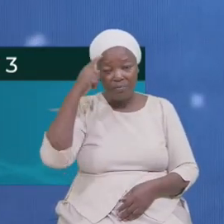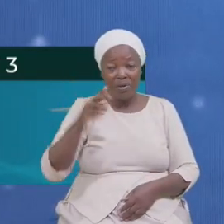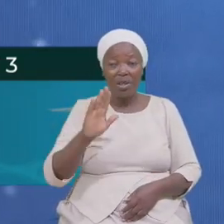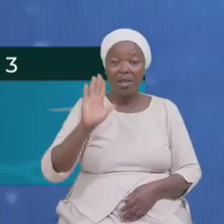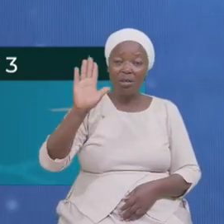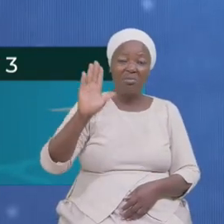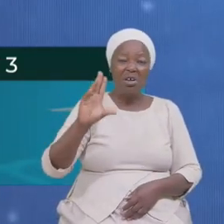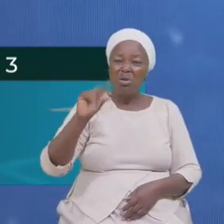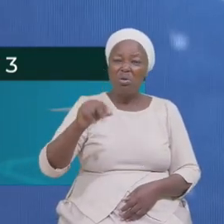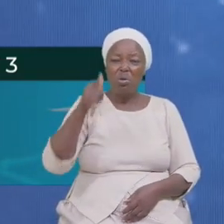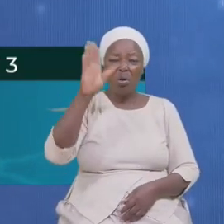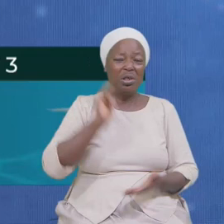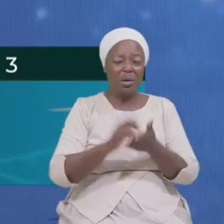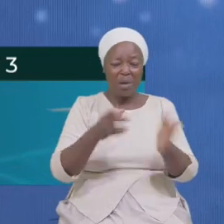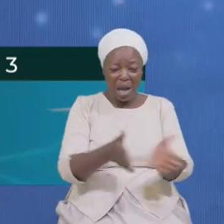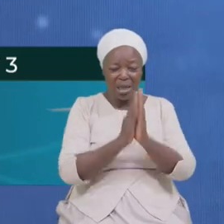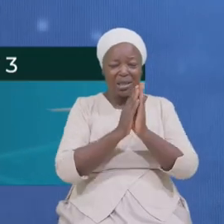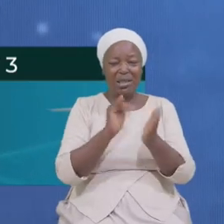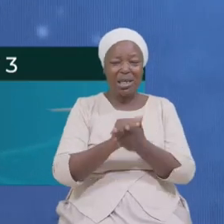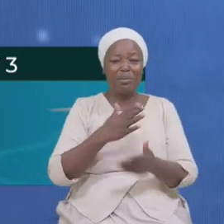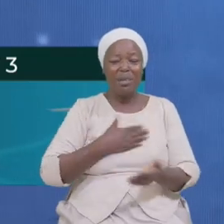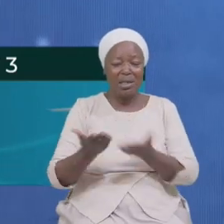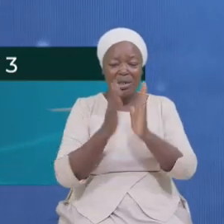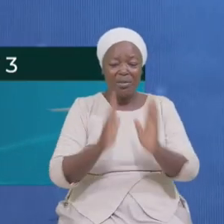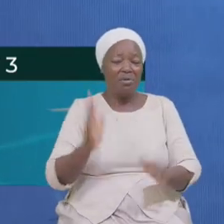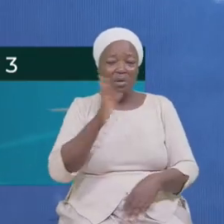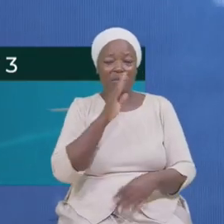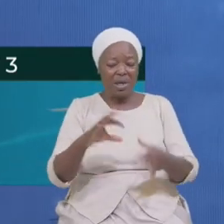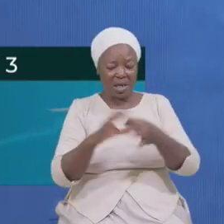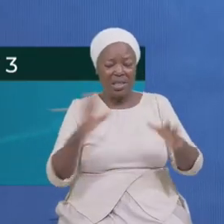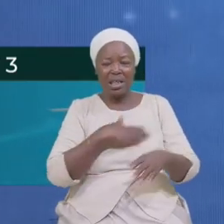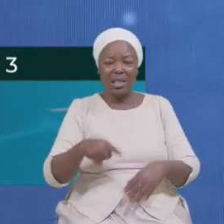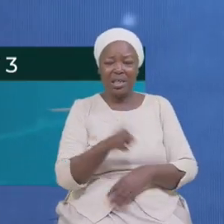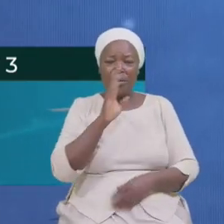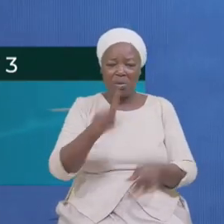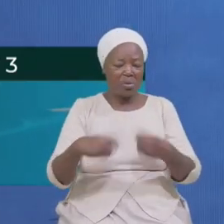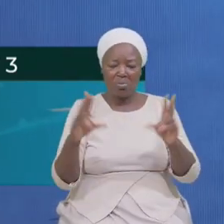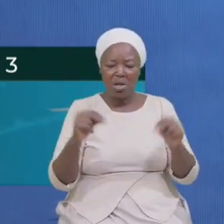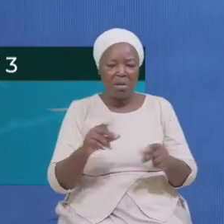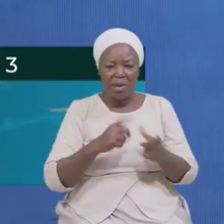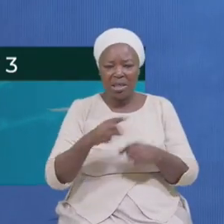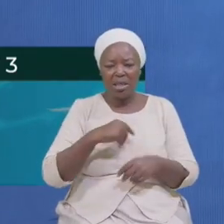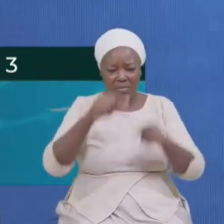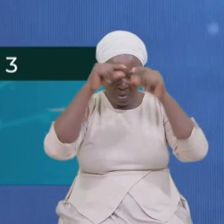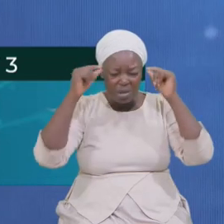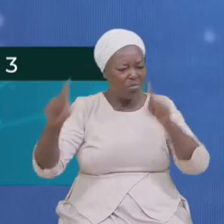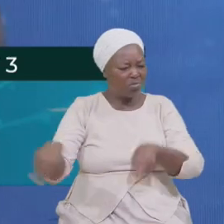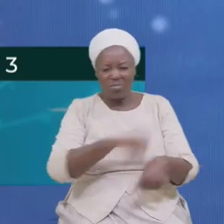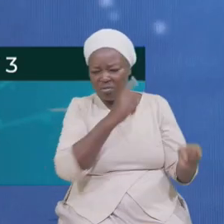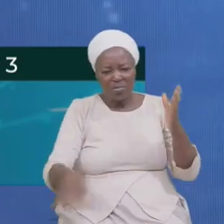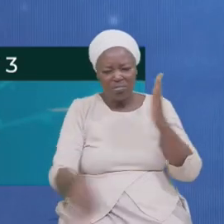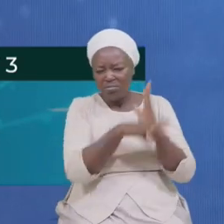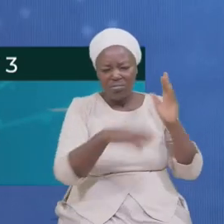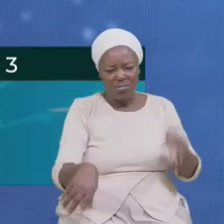demand that my slaves will be released and they will go. He said, Moses, get out of my sight. Aaron, get out of